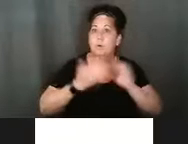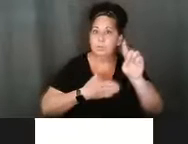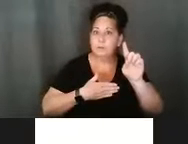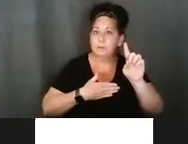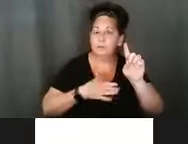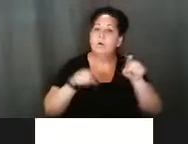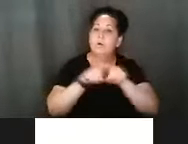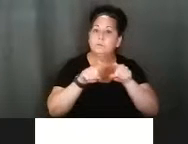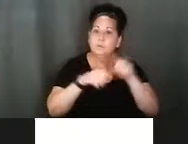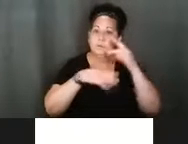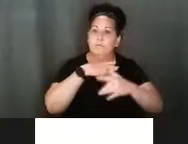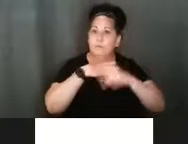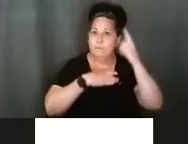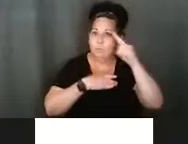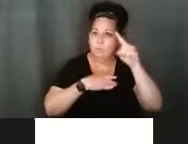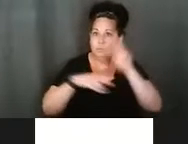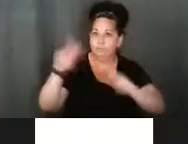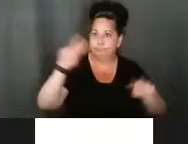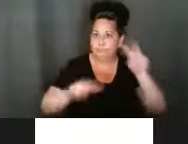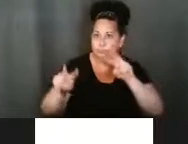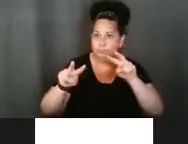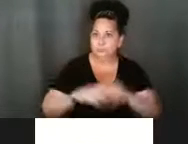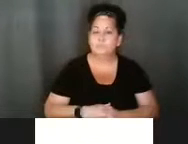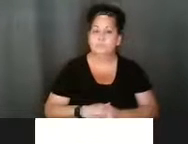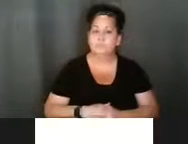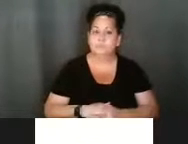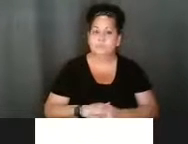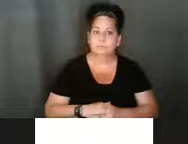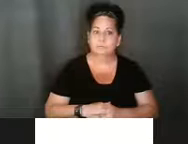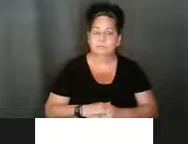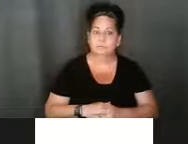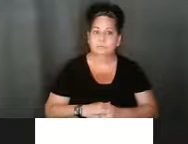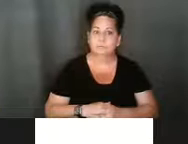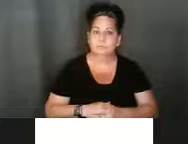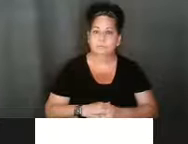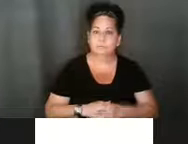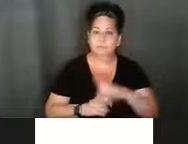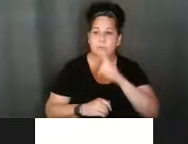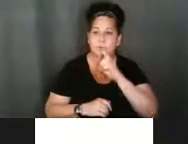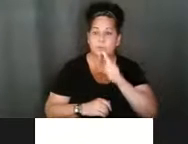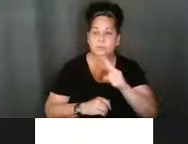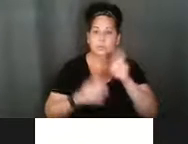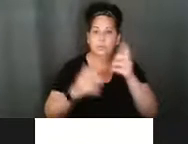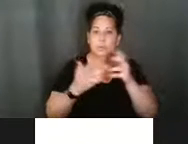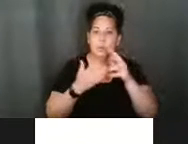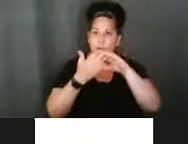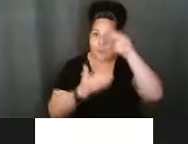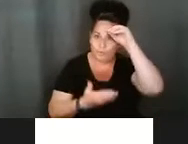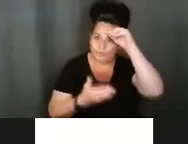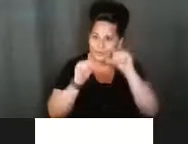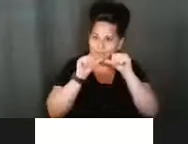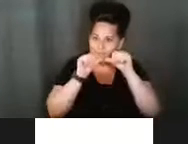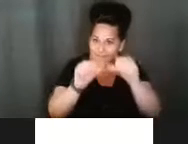So that is what we have provided to you because we certainly want the learning to continue